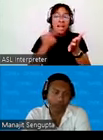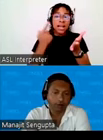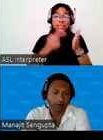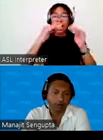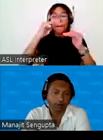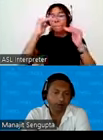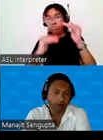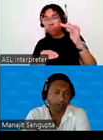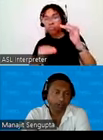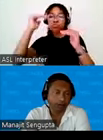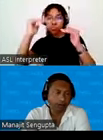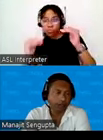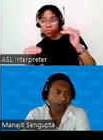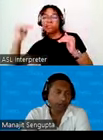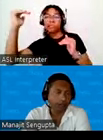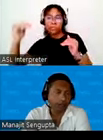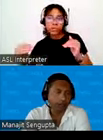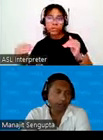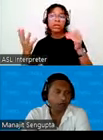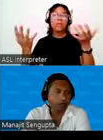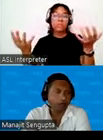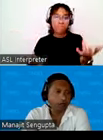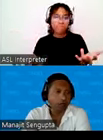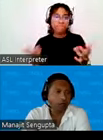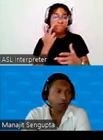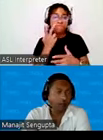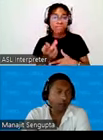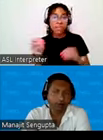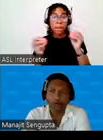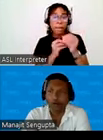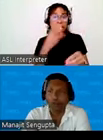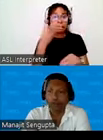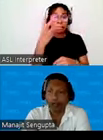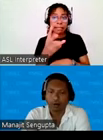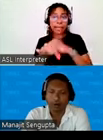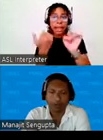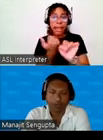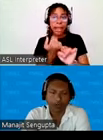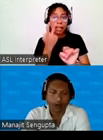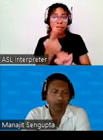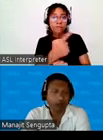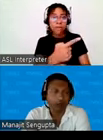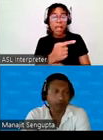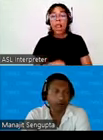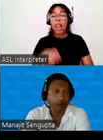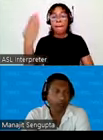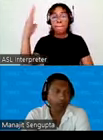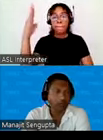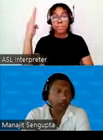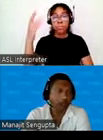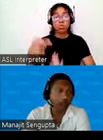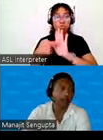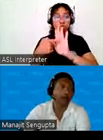2020 over a period of 15 years. The blue bars represent offshore